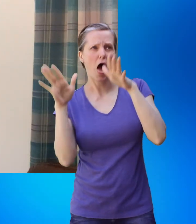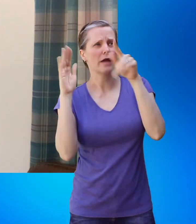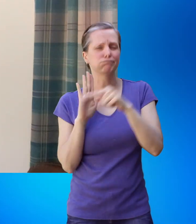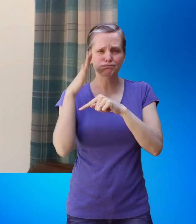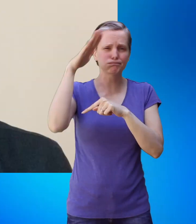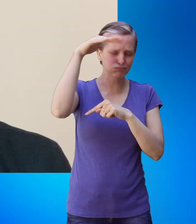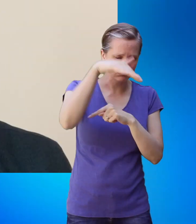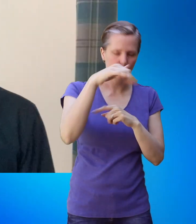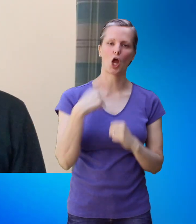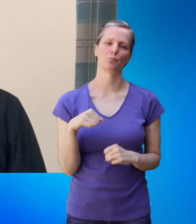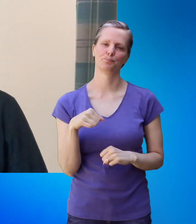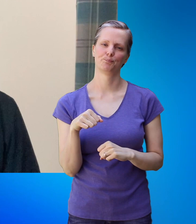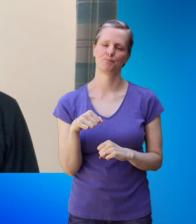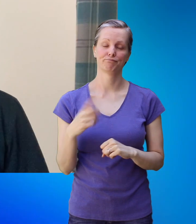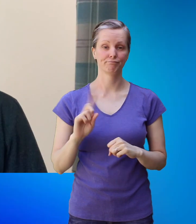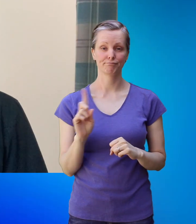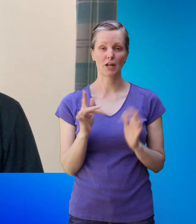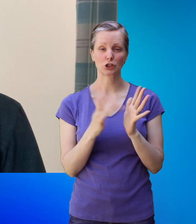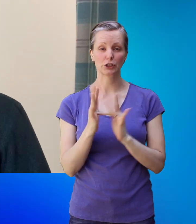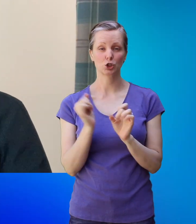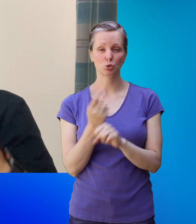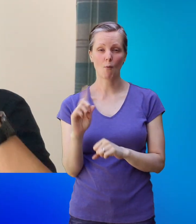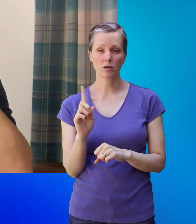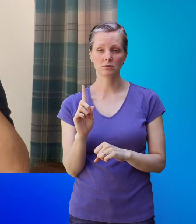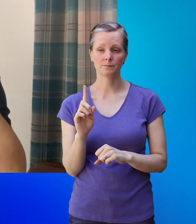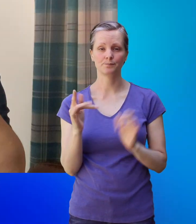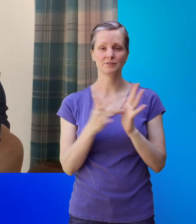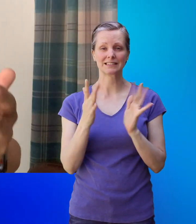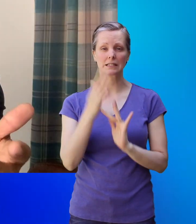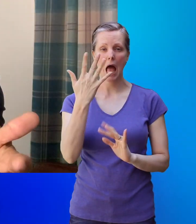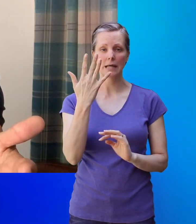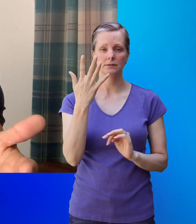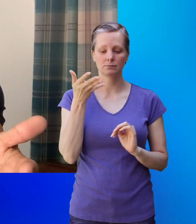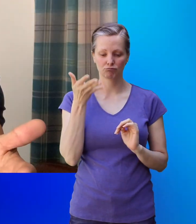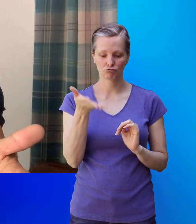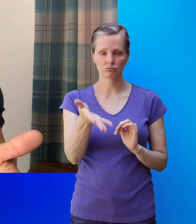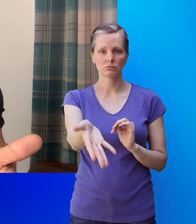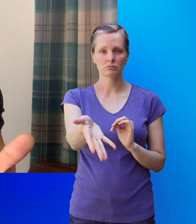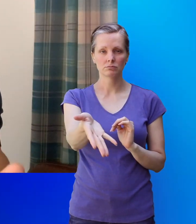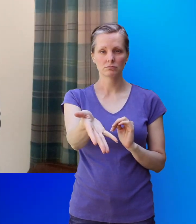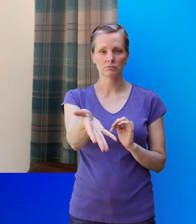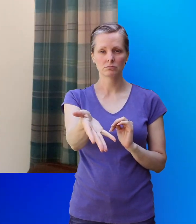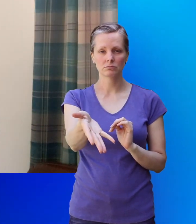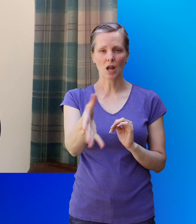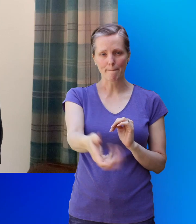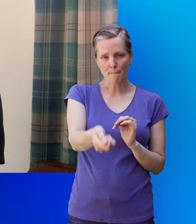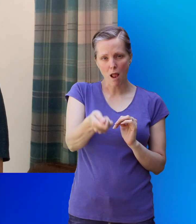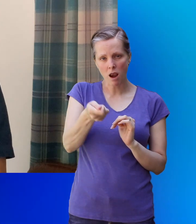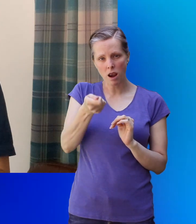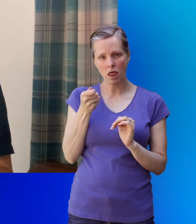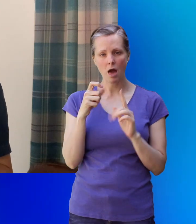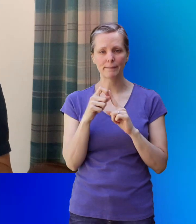flew up into the air. No. I'll tell you what Jesus did. Jesus reached out his hand and pulled